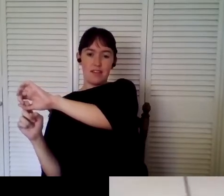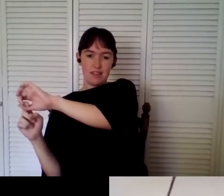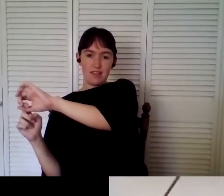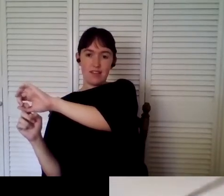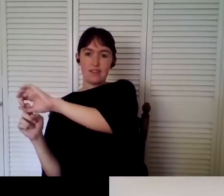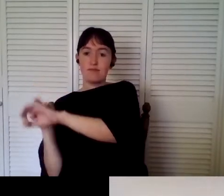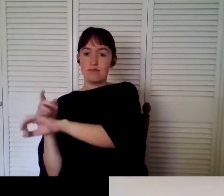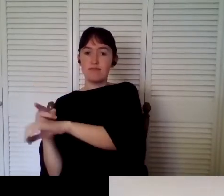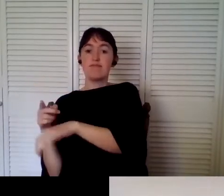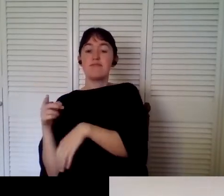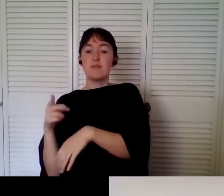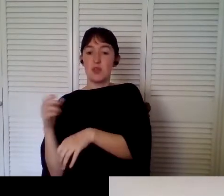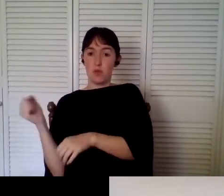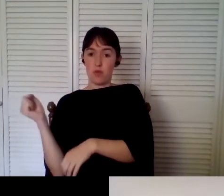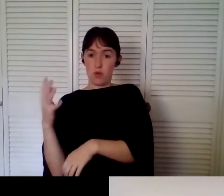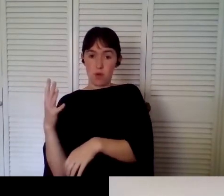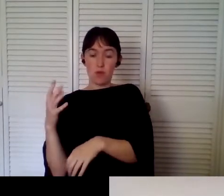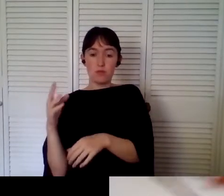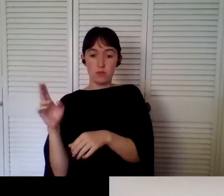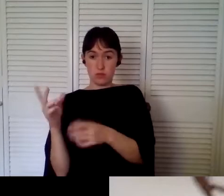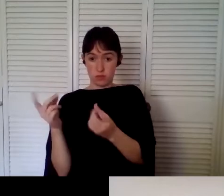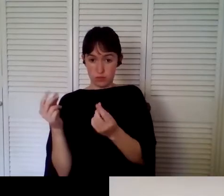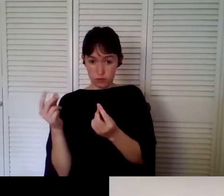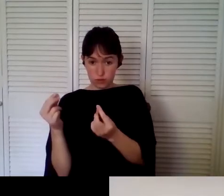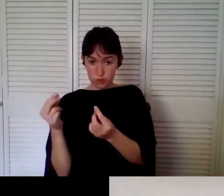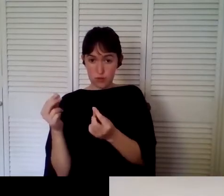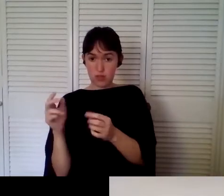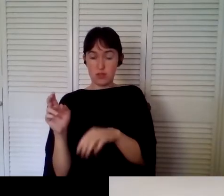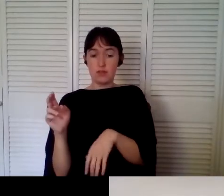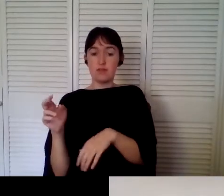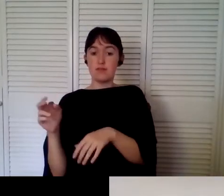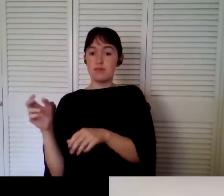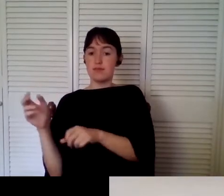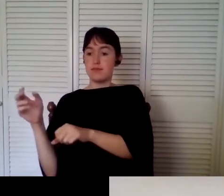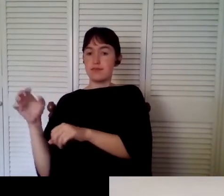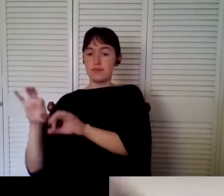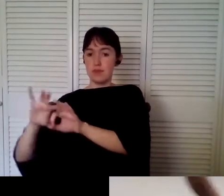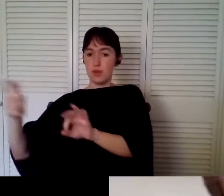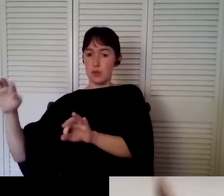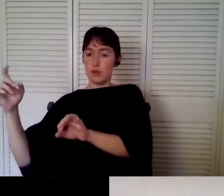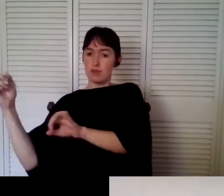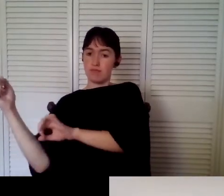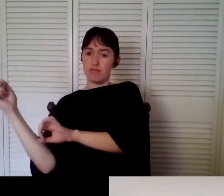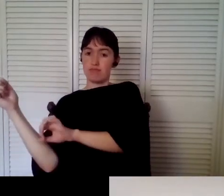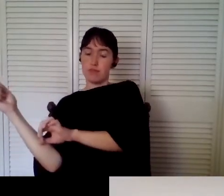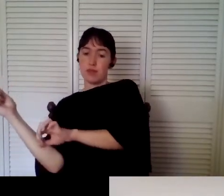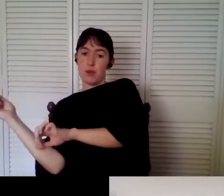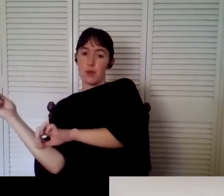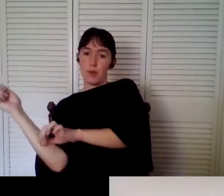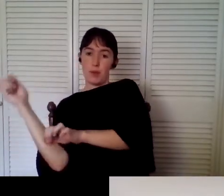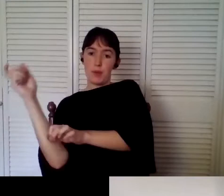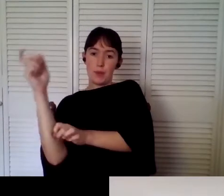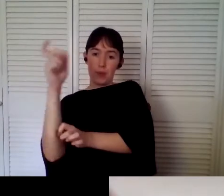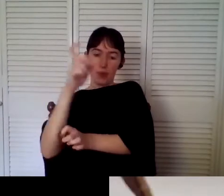throwing, what you're doing is you're using leverage to flick forward the spear. So this is a simple machine, a